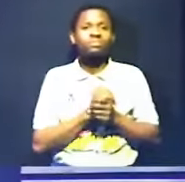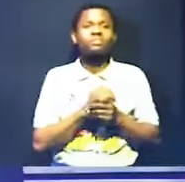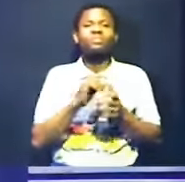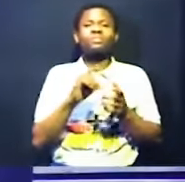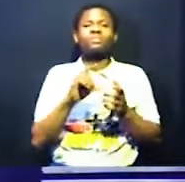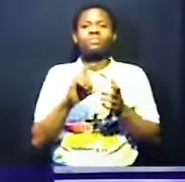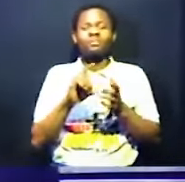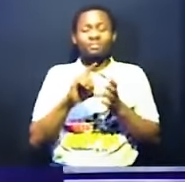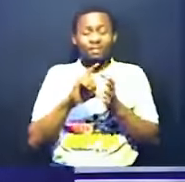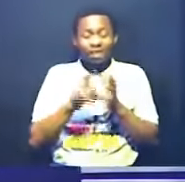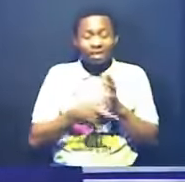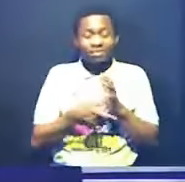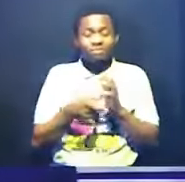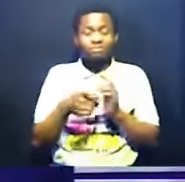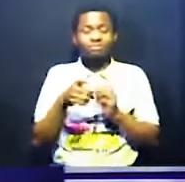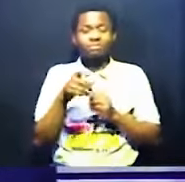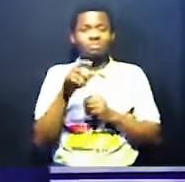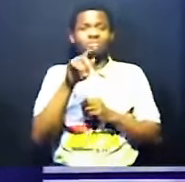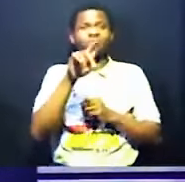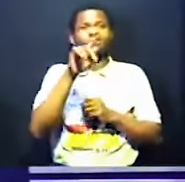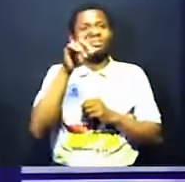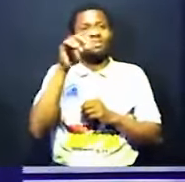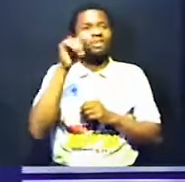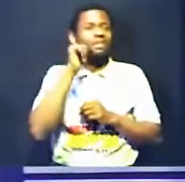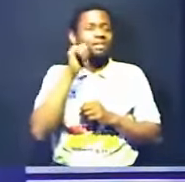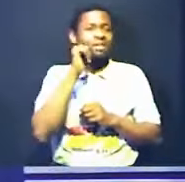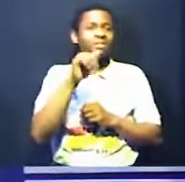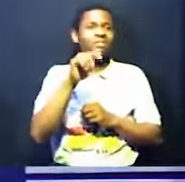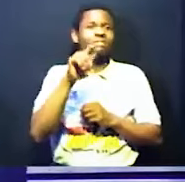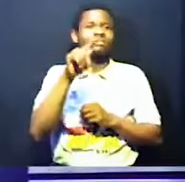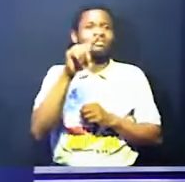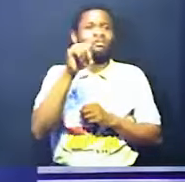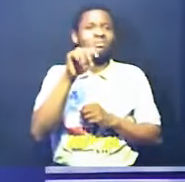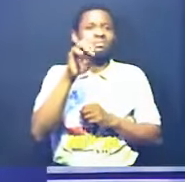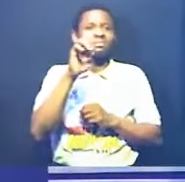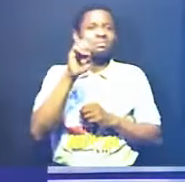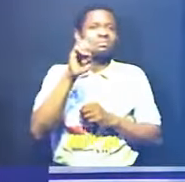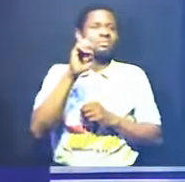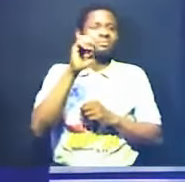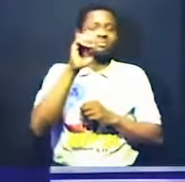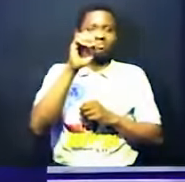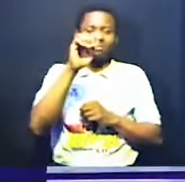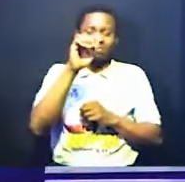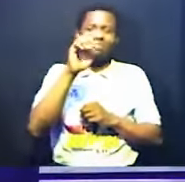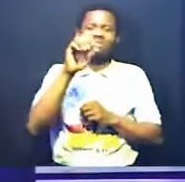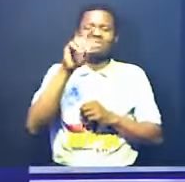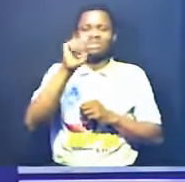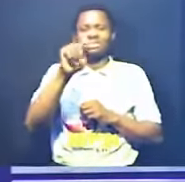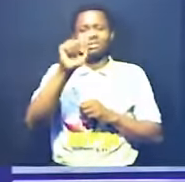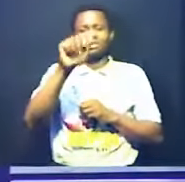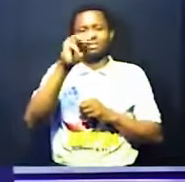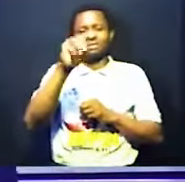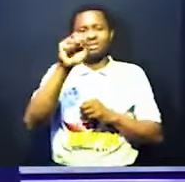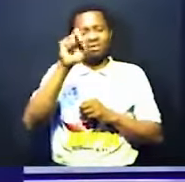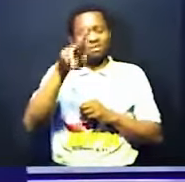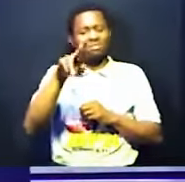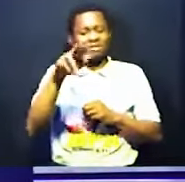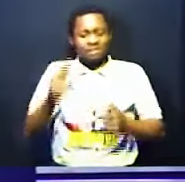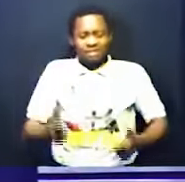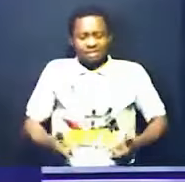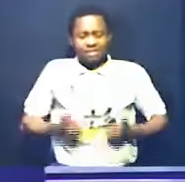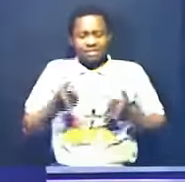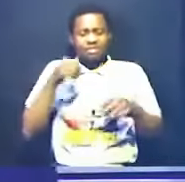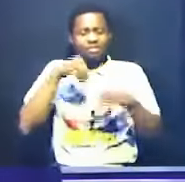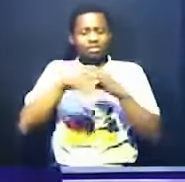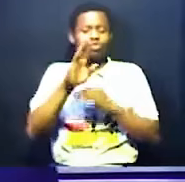her brother Absalom's house, a desolate woman. When King David heard all this,